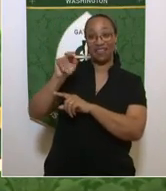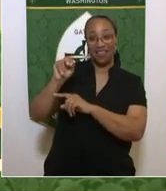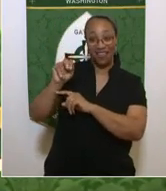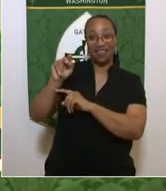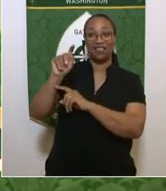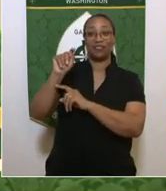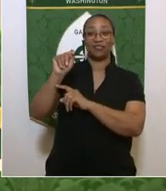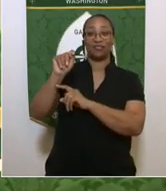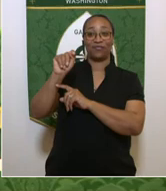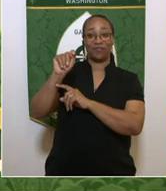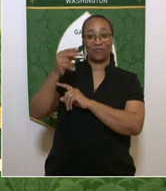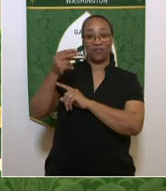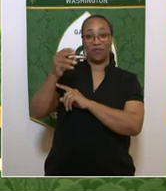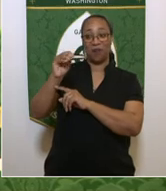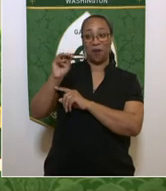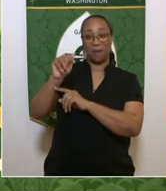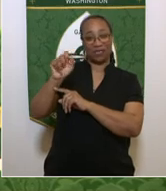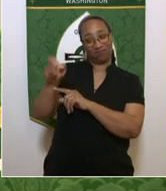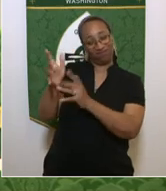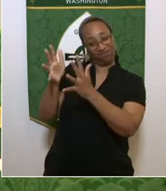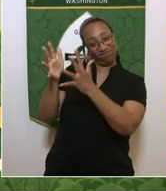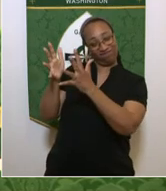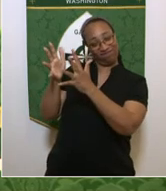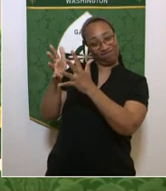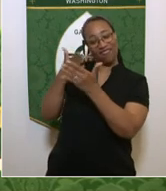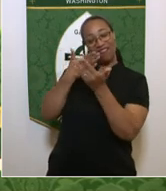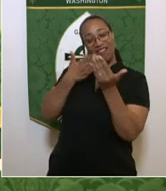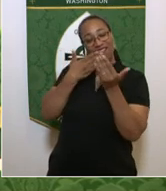St. Patrick's.